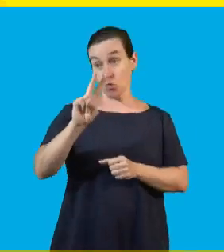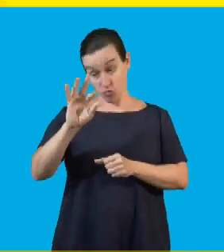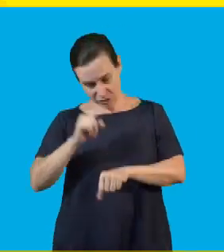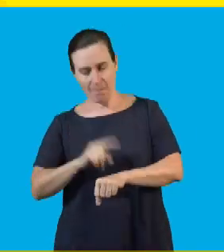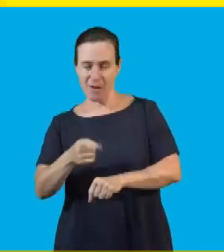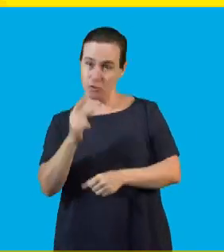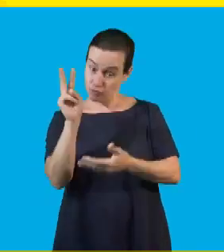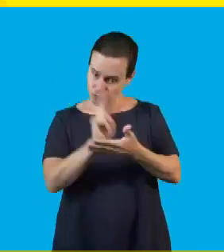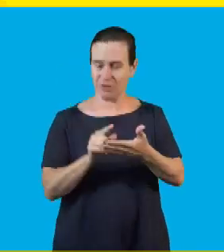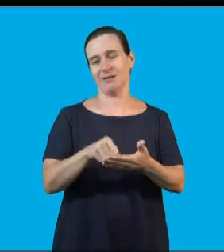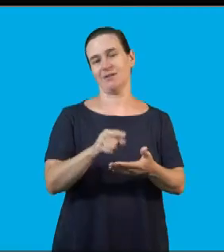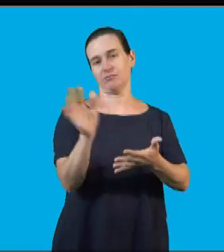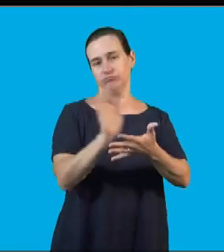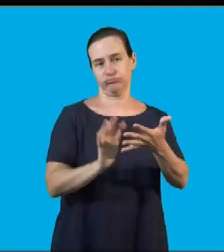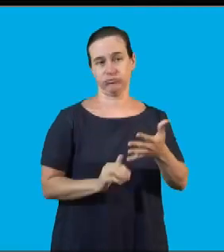than once.